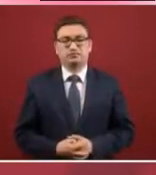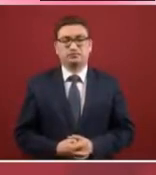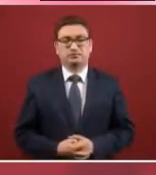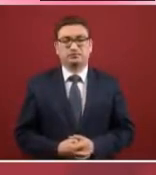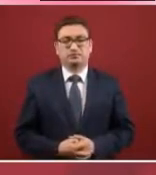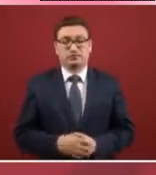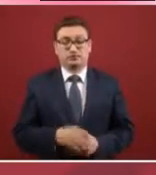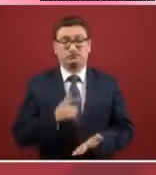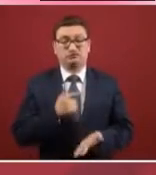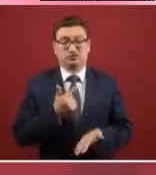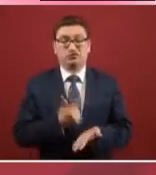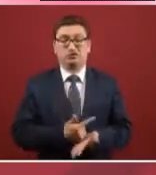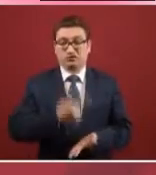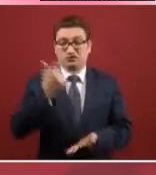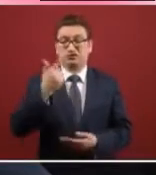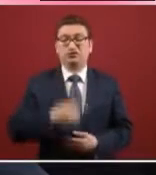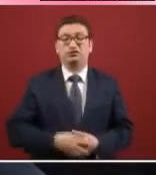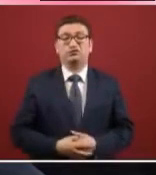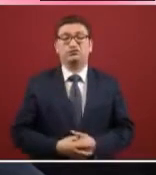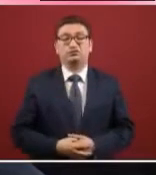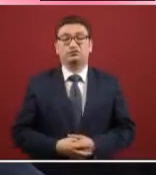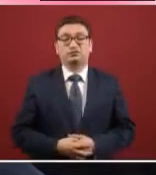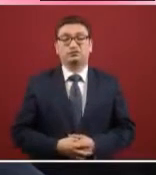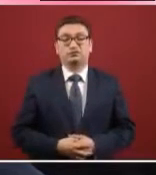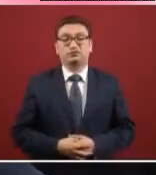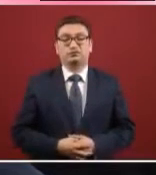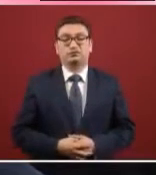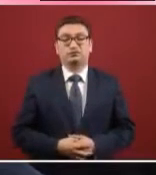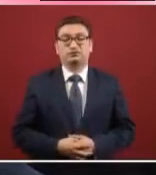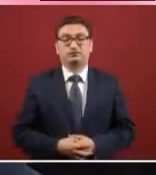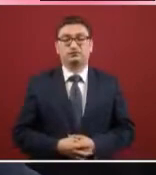grave that's grave